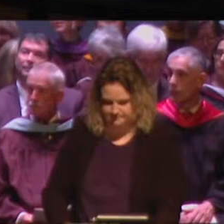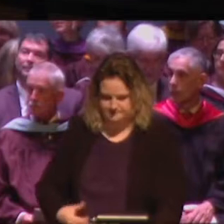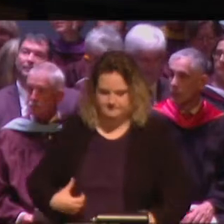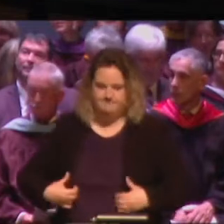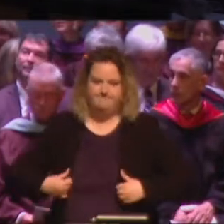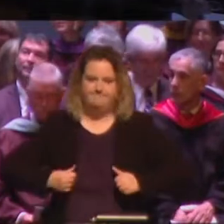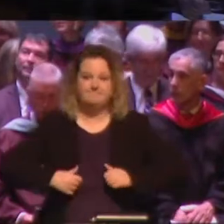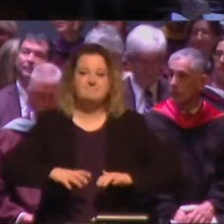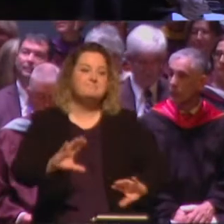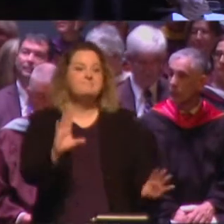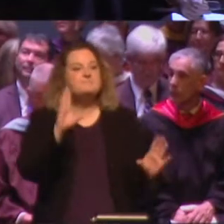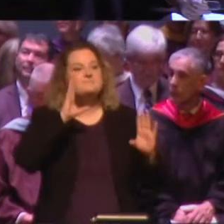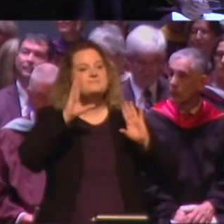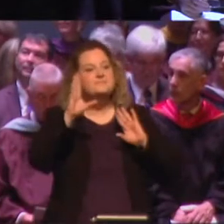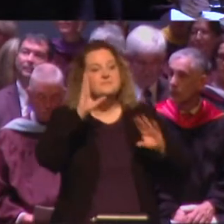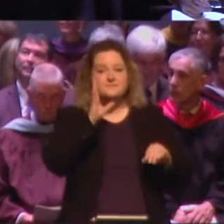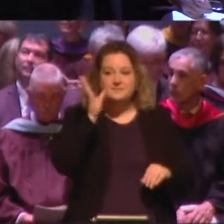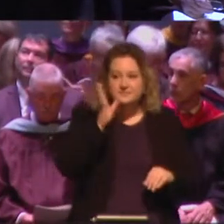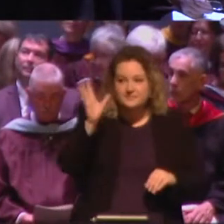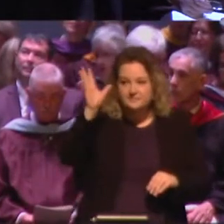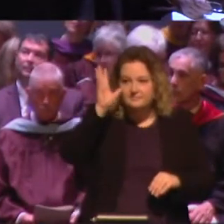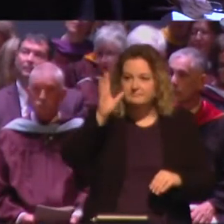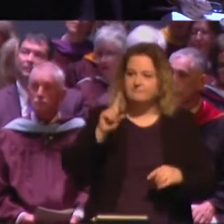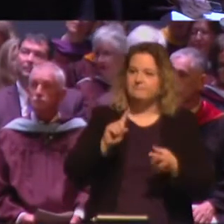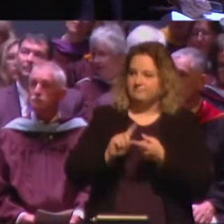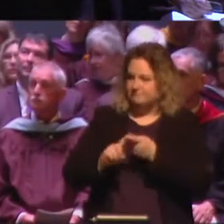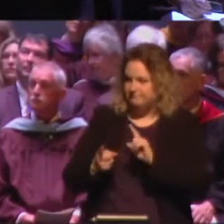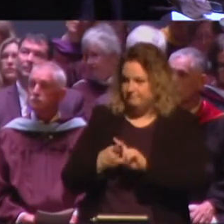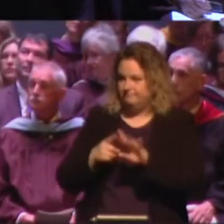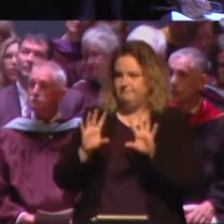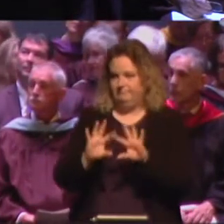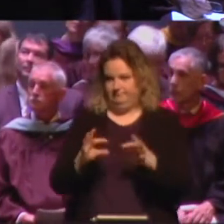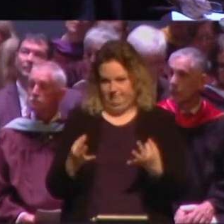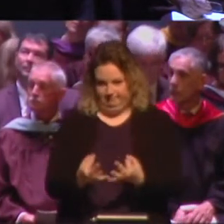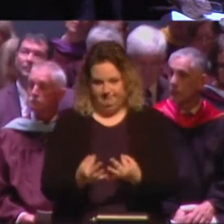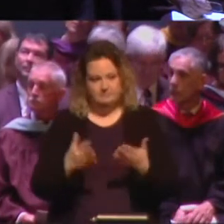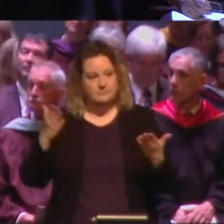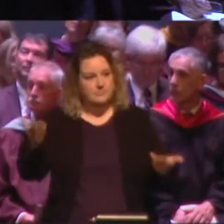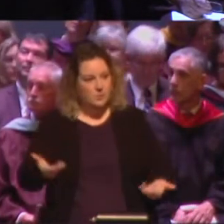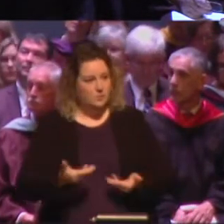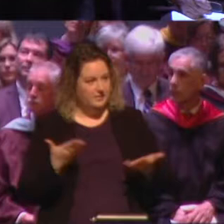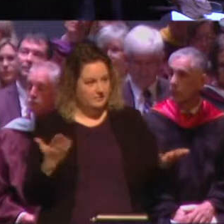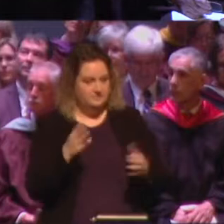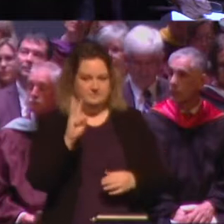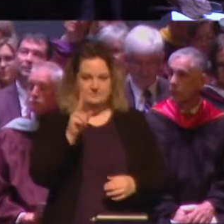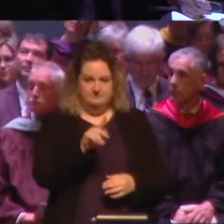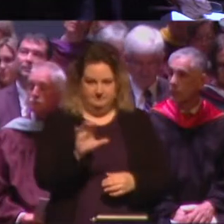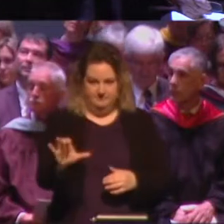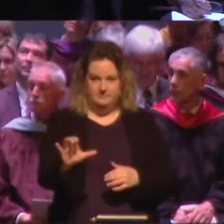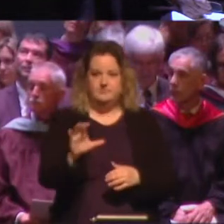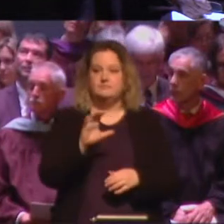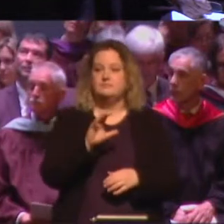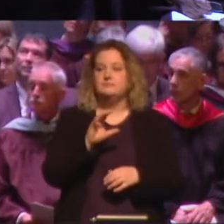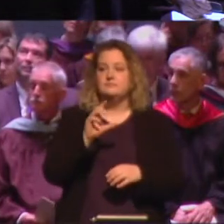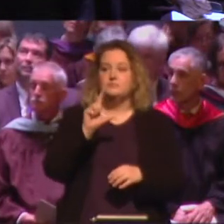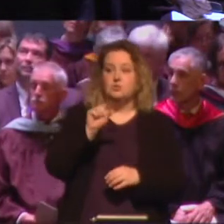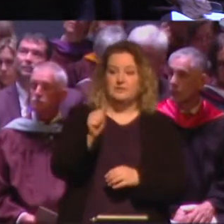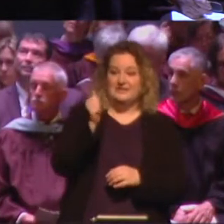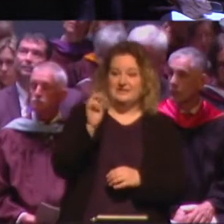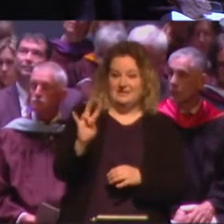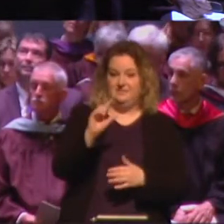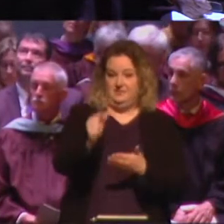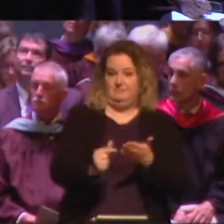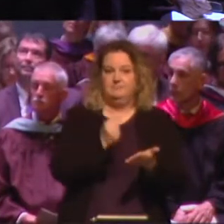Hello, parents, friends, and family. Welcome to the Western Piedmont Community College 2017